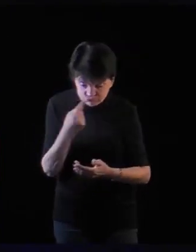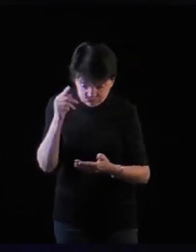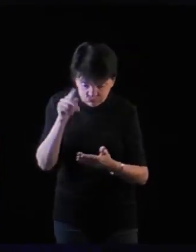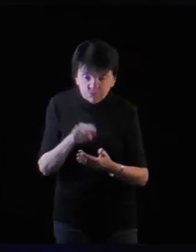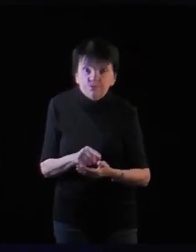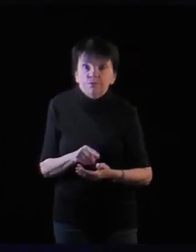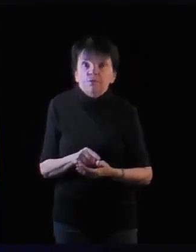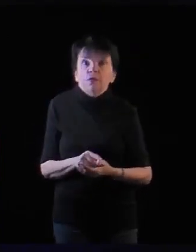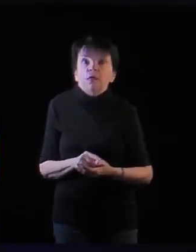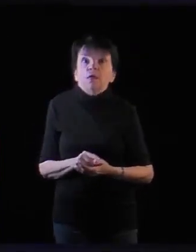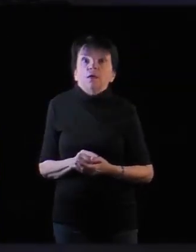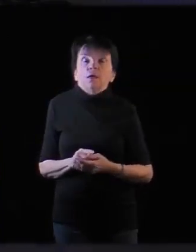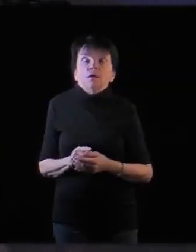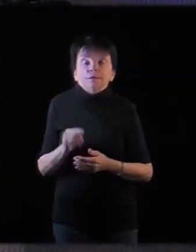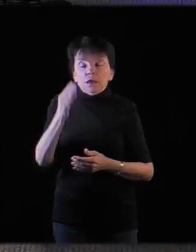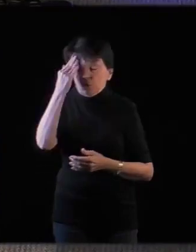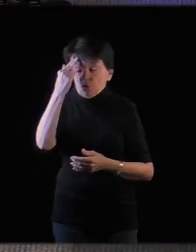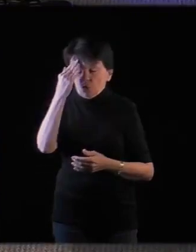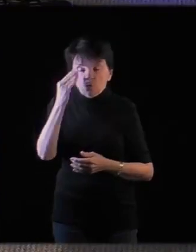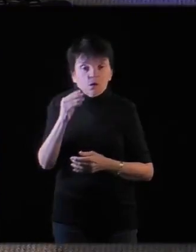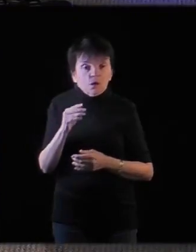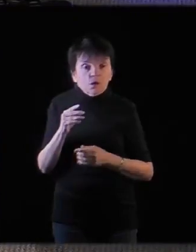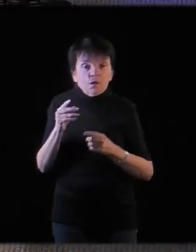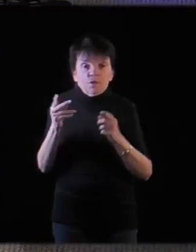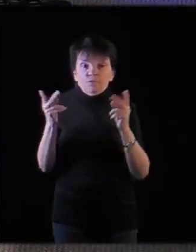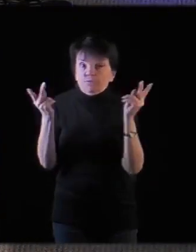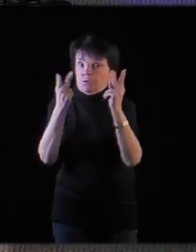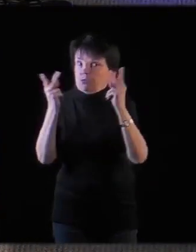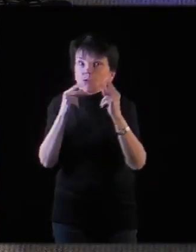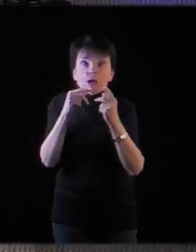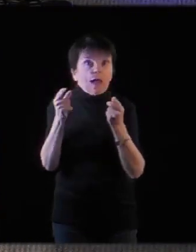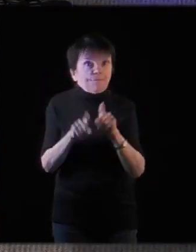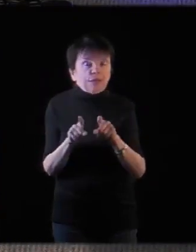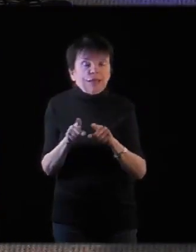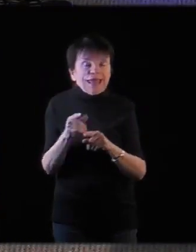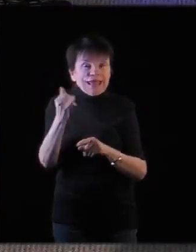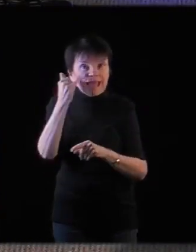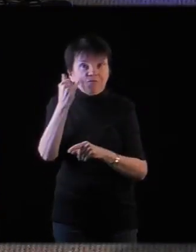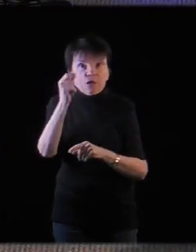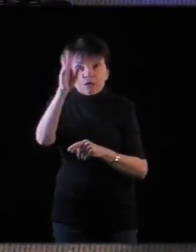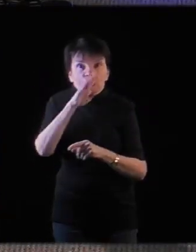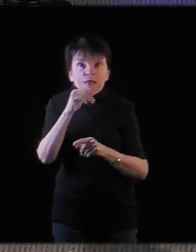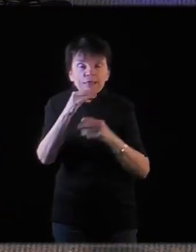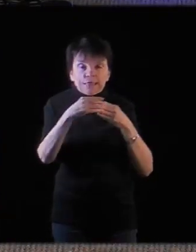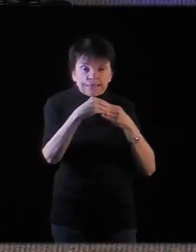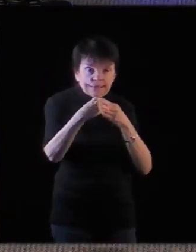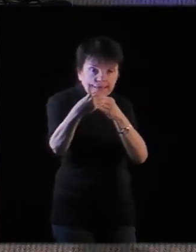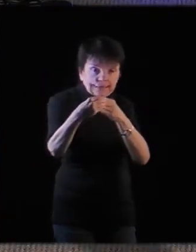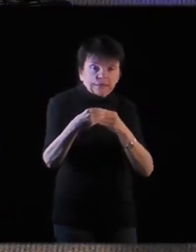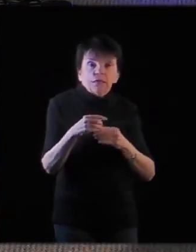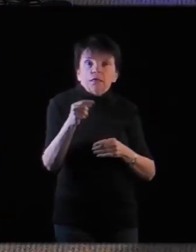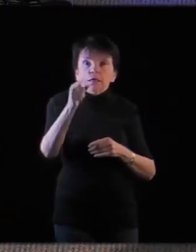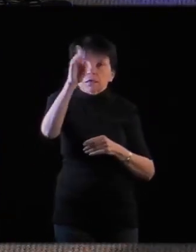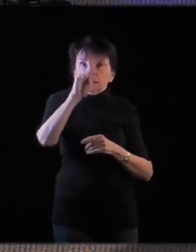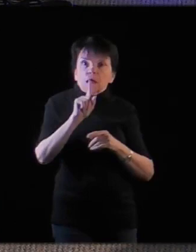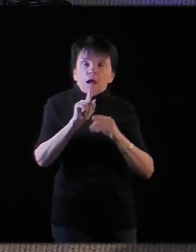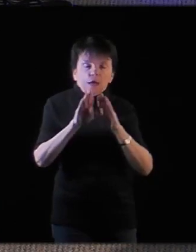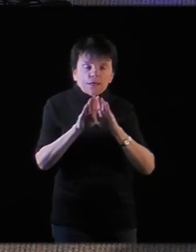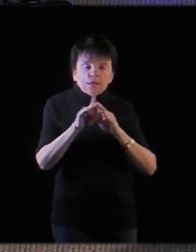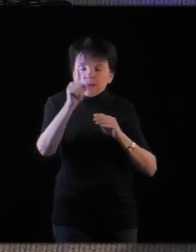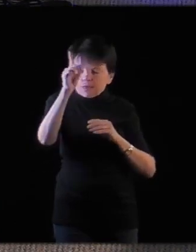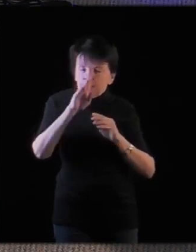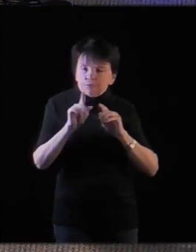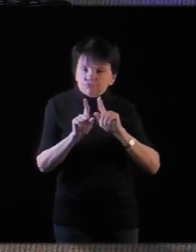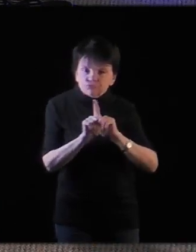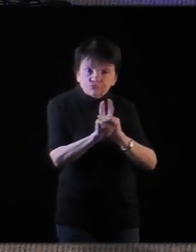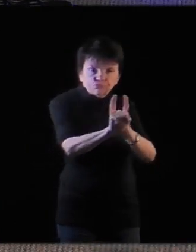happen the way that they would envision it to happen if God didn't go before them, because we all need God's help. We need